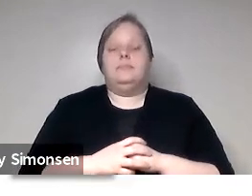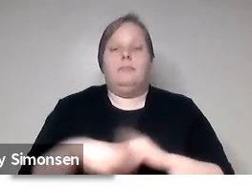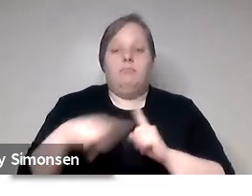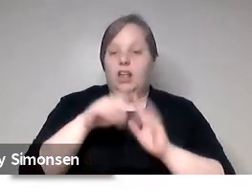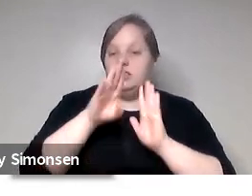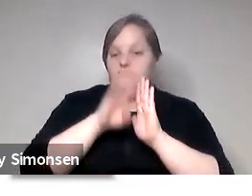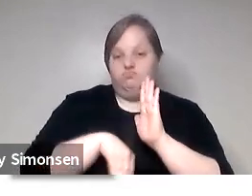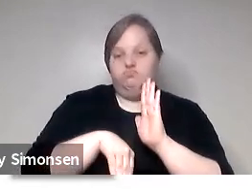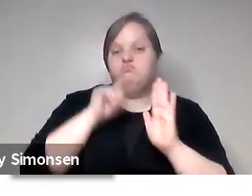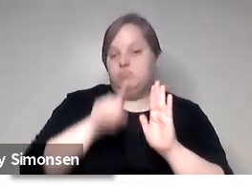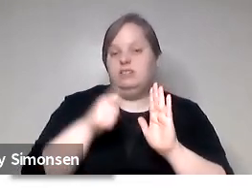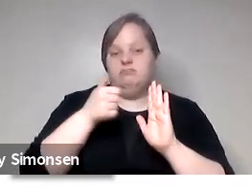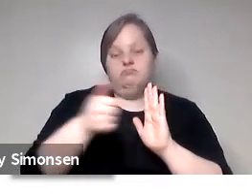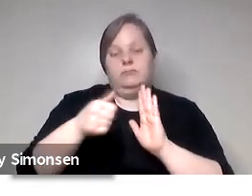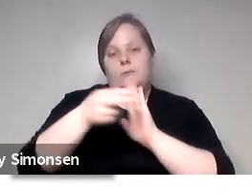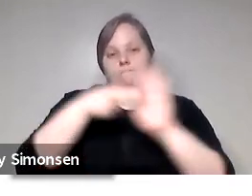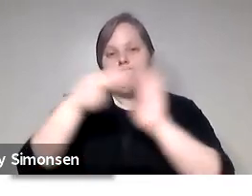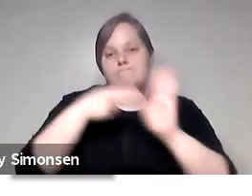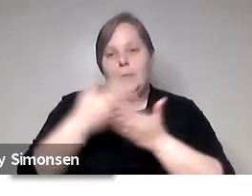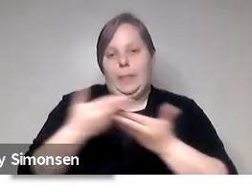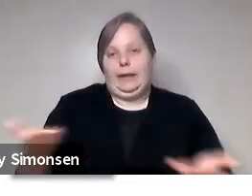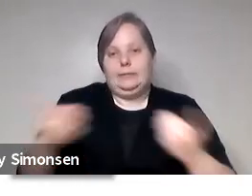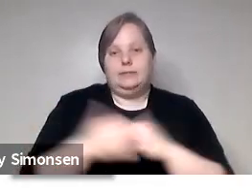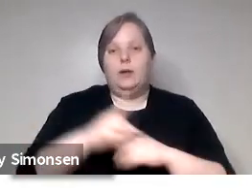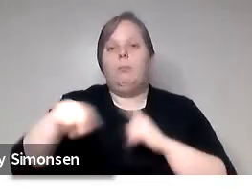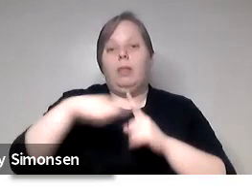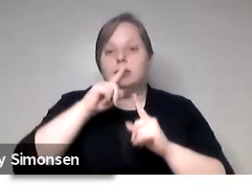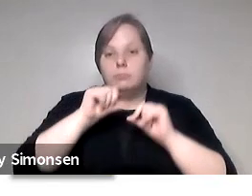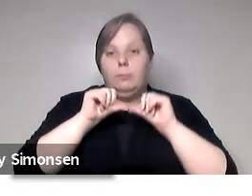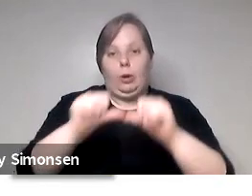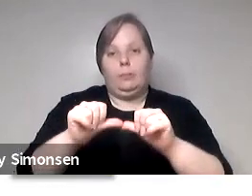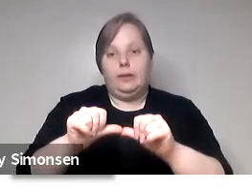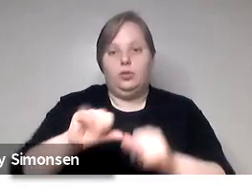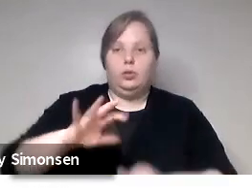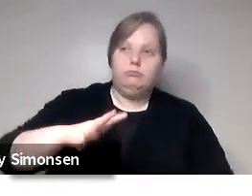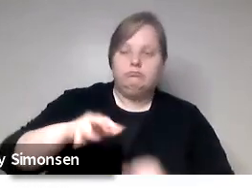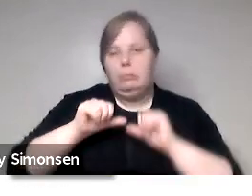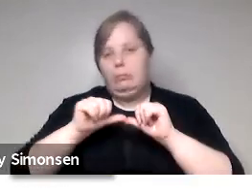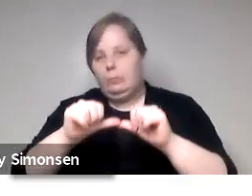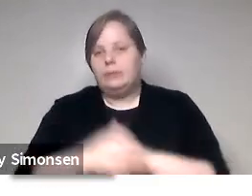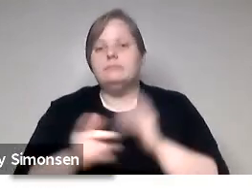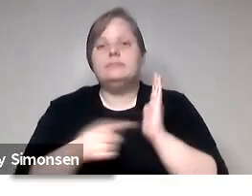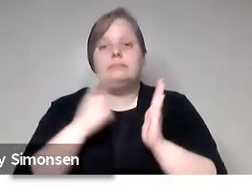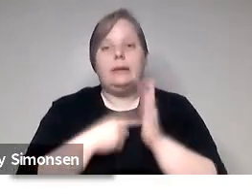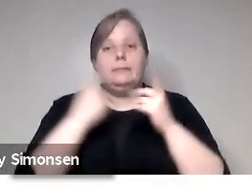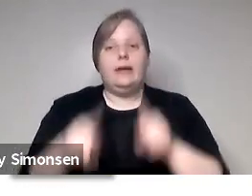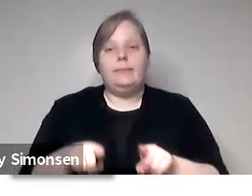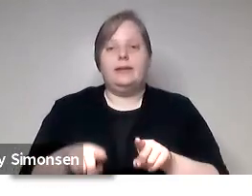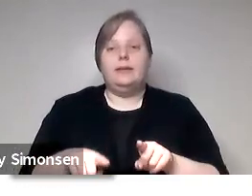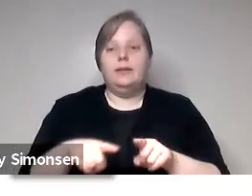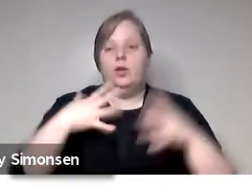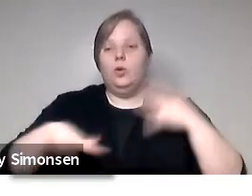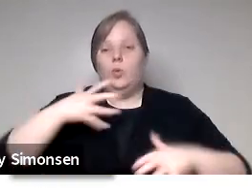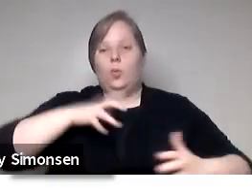inexpensive way to be able to mark things, and it's permanent or semi-permanent. Sometimes it doesn't like to go through the